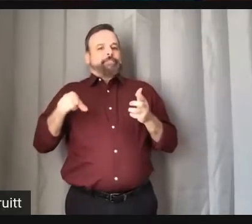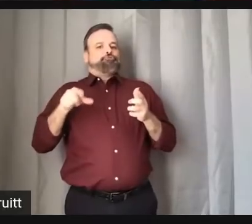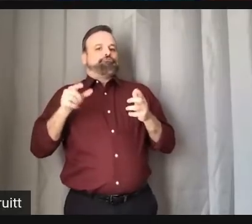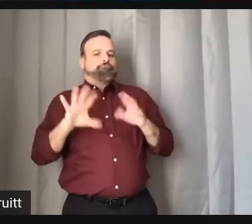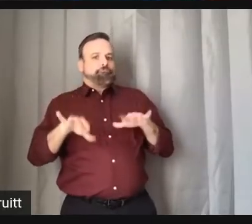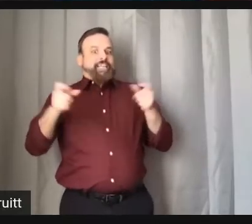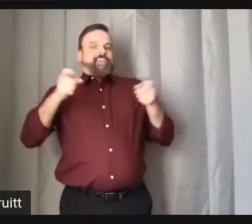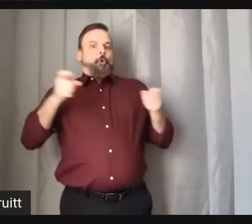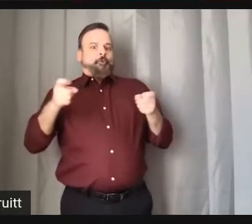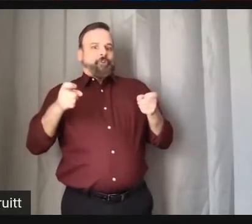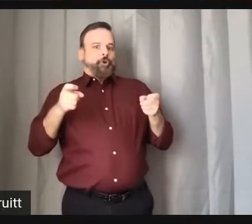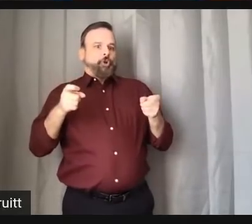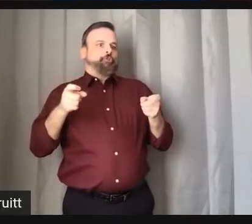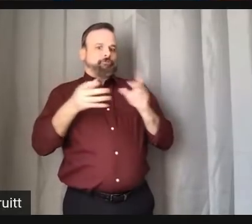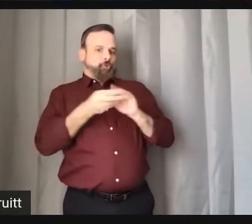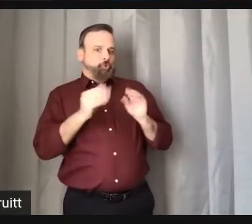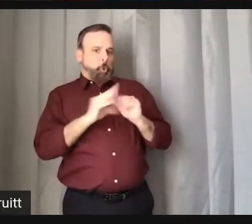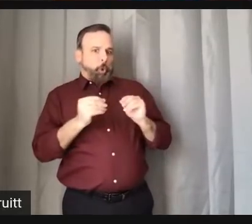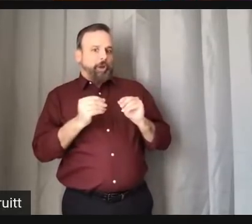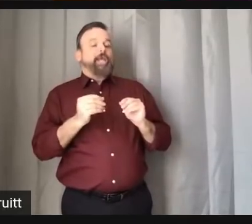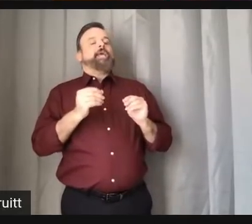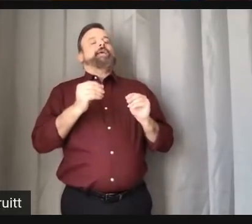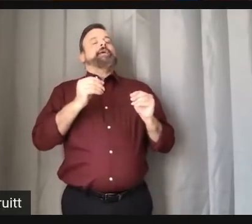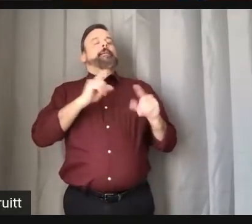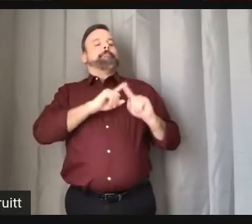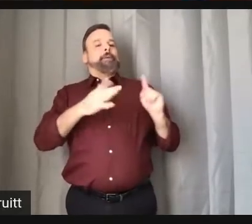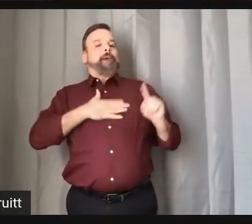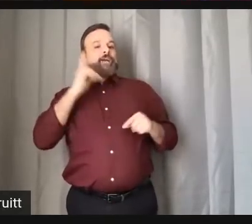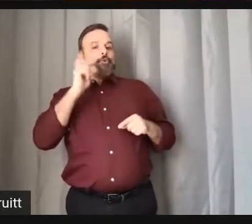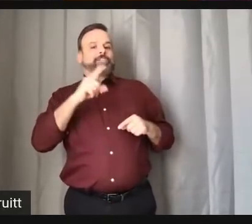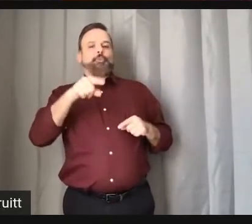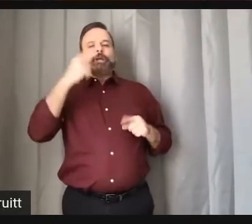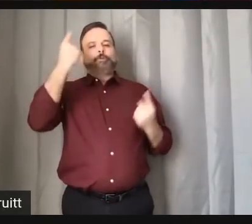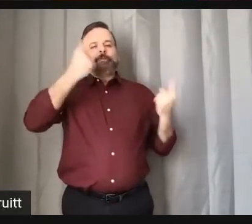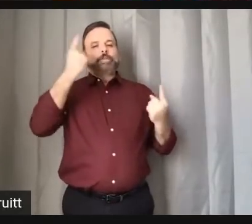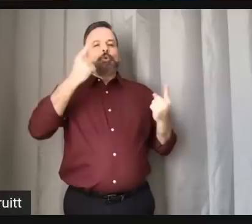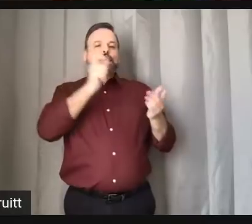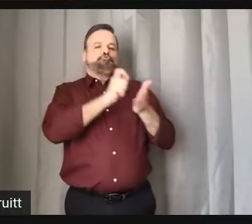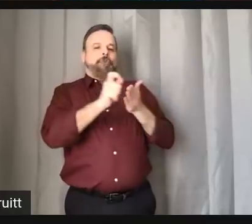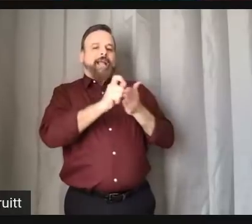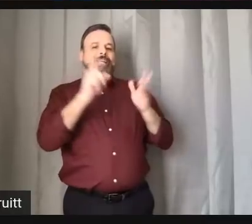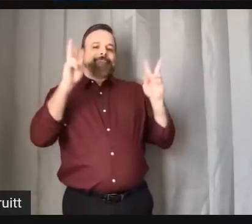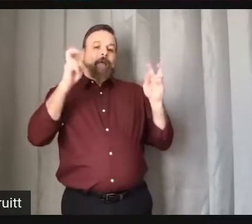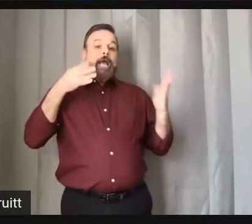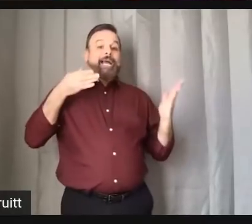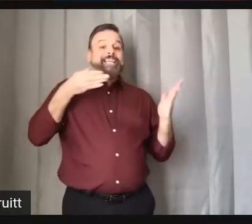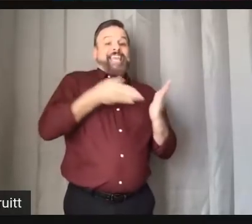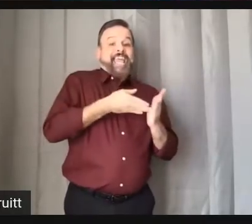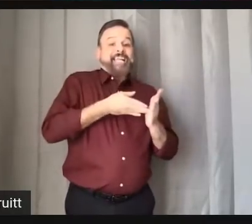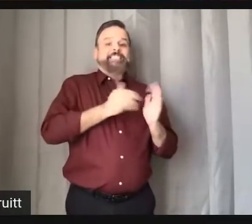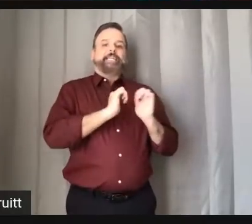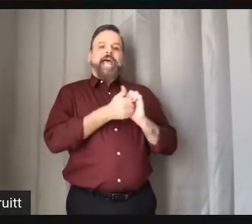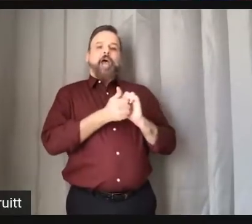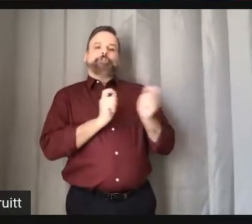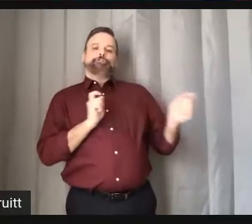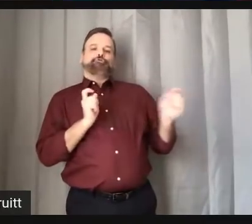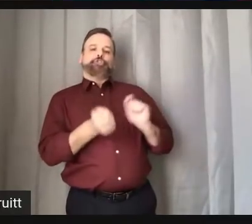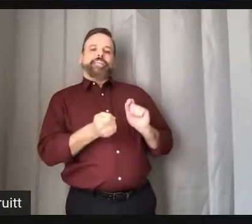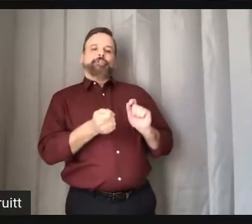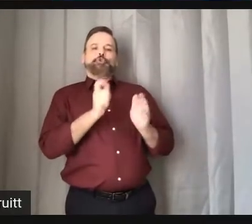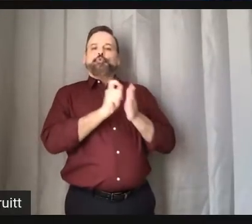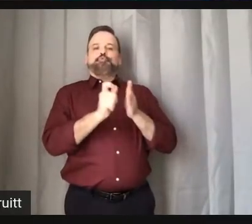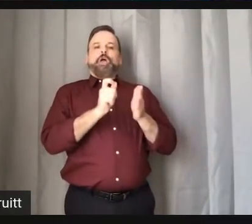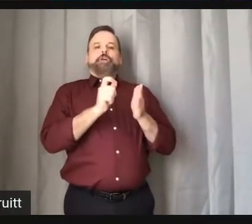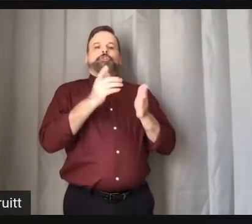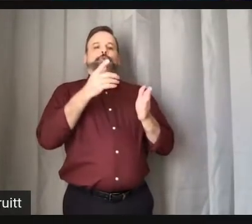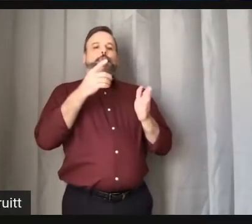what were y'all thinking about in terms of what you were writing against a little bit, but also how did you transform that into what you were writing for, if that makes